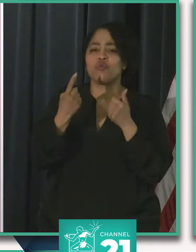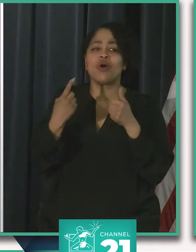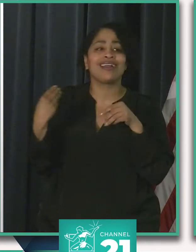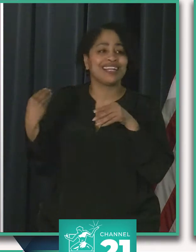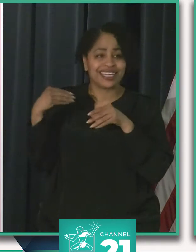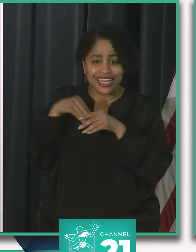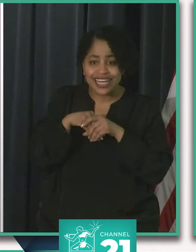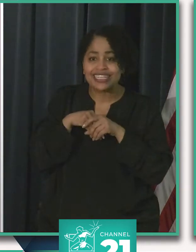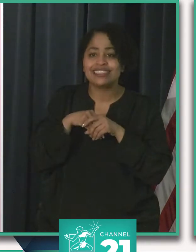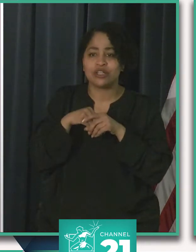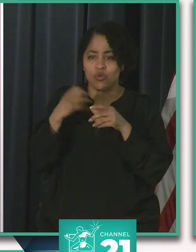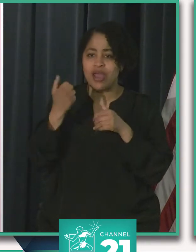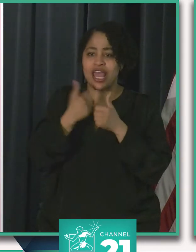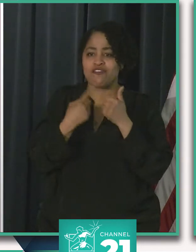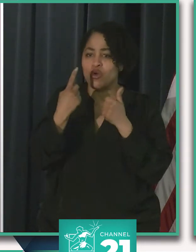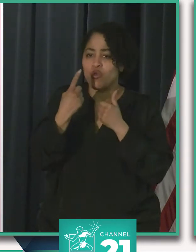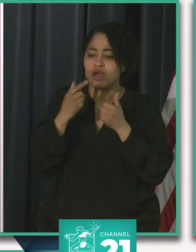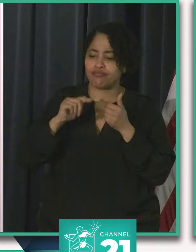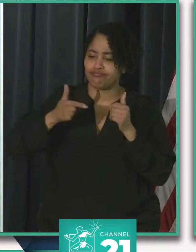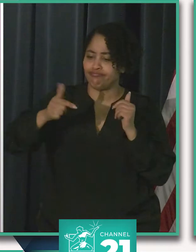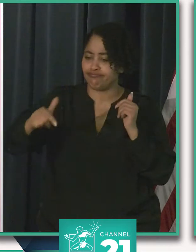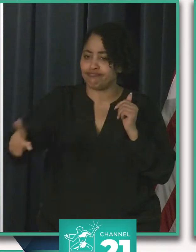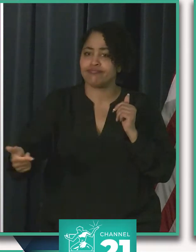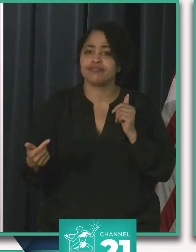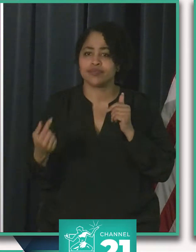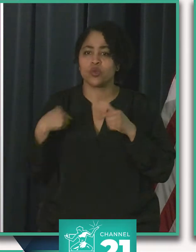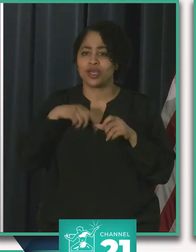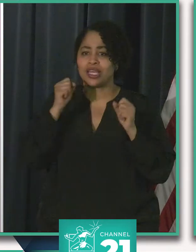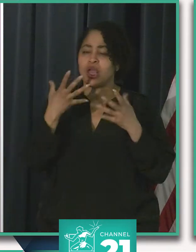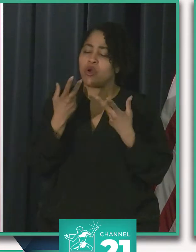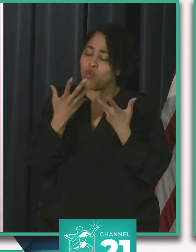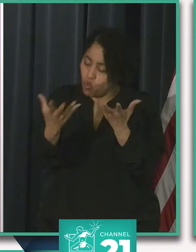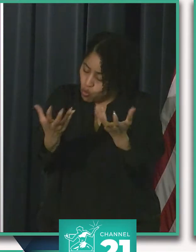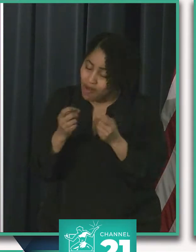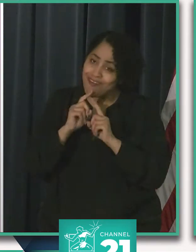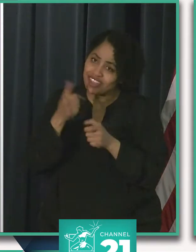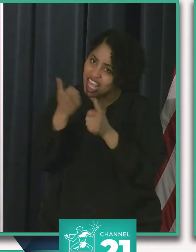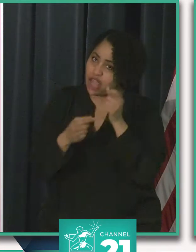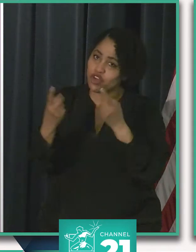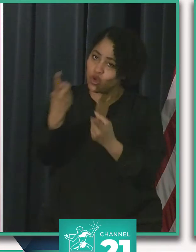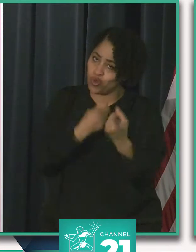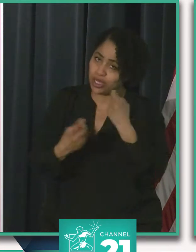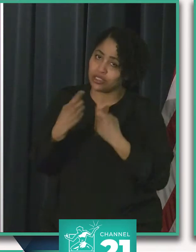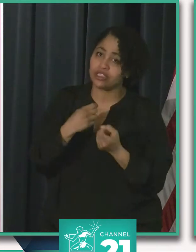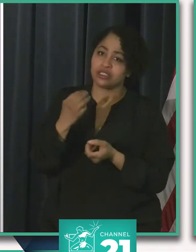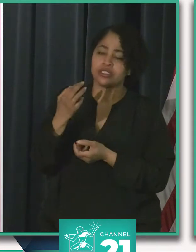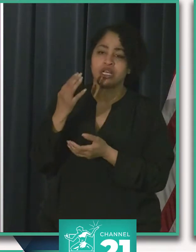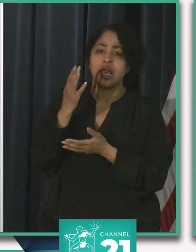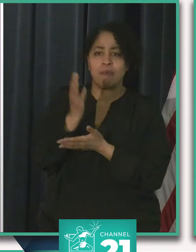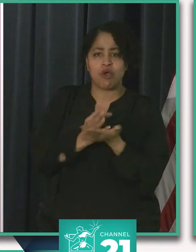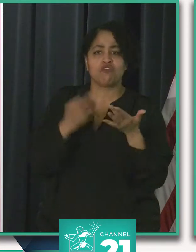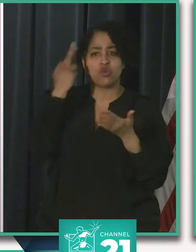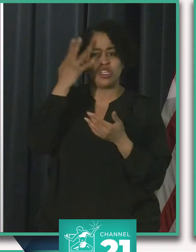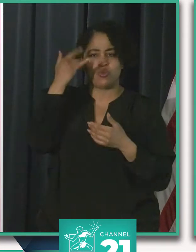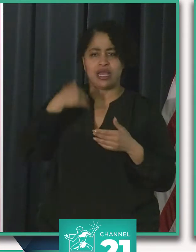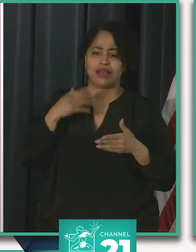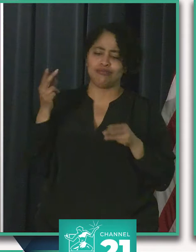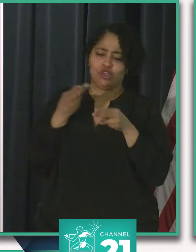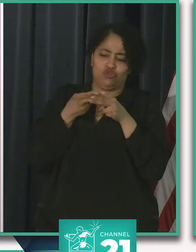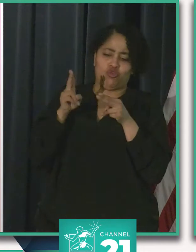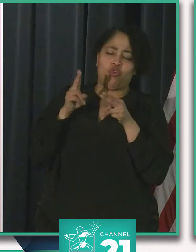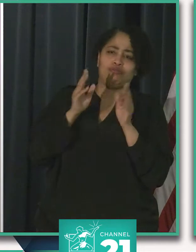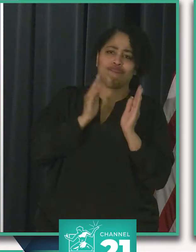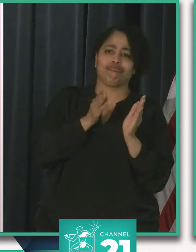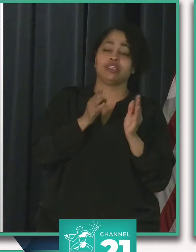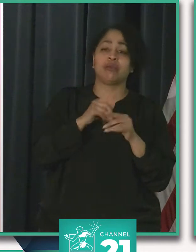in that we can get through. I'd like to get through every question, and it's part of why I'm keeping this initial part so short.